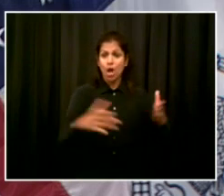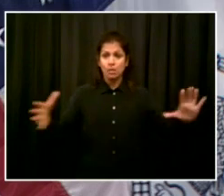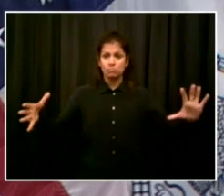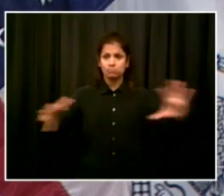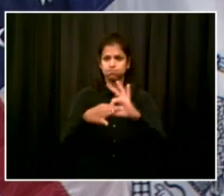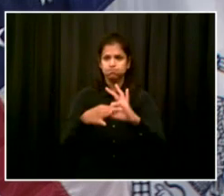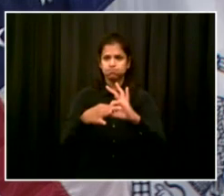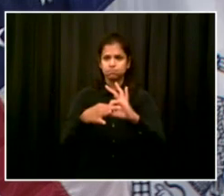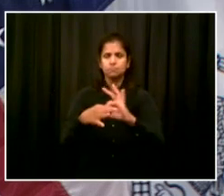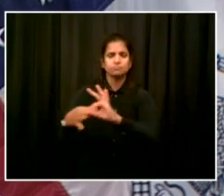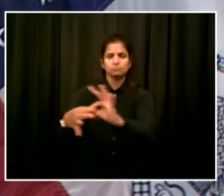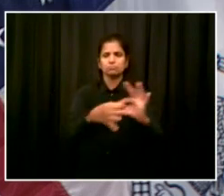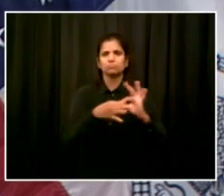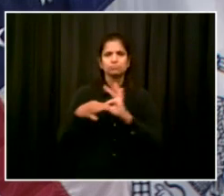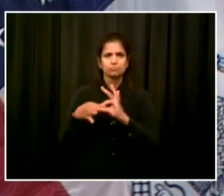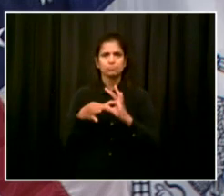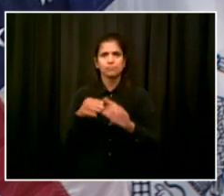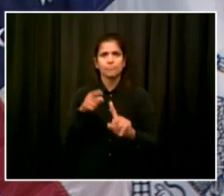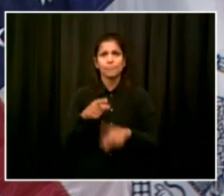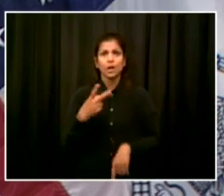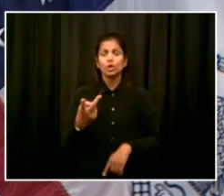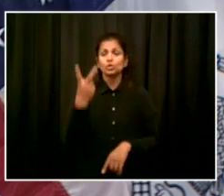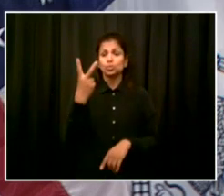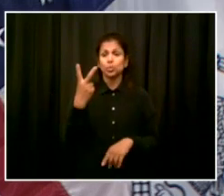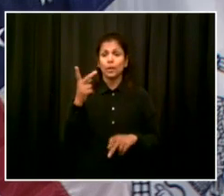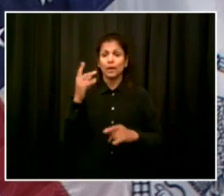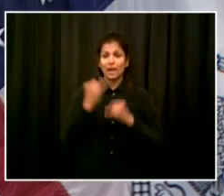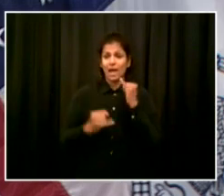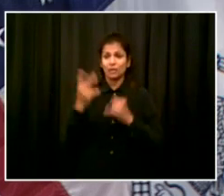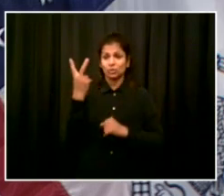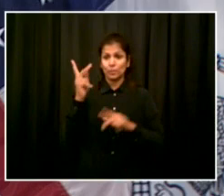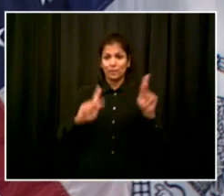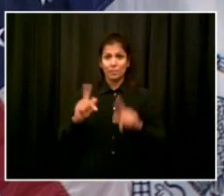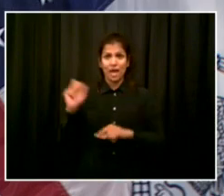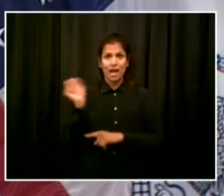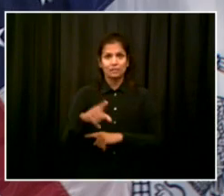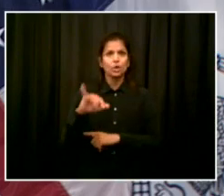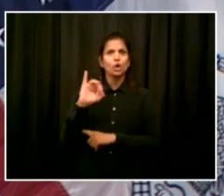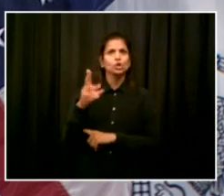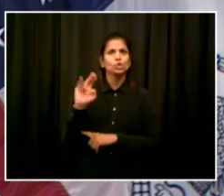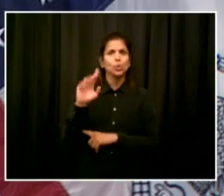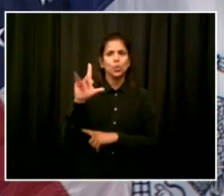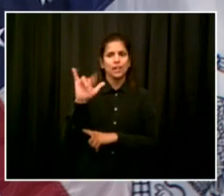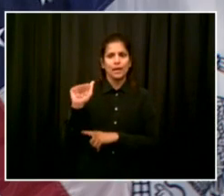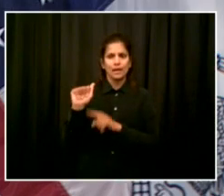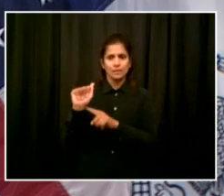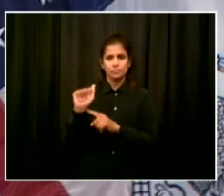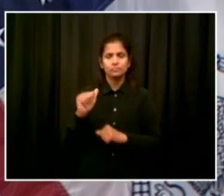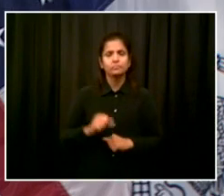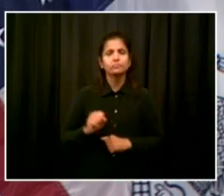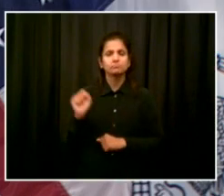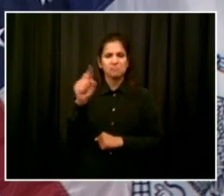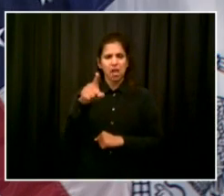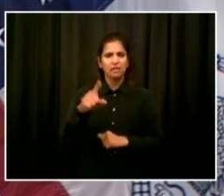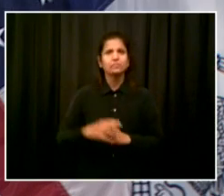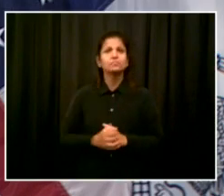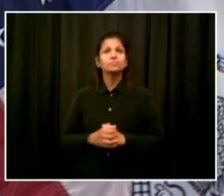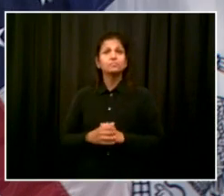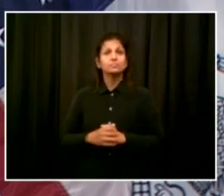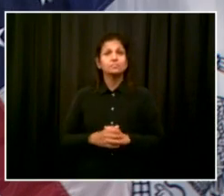Hey, good morning, Mr. Mayor, Mr. Police Commissioner. Mr. Mayor, could I ask a quick kind of public service question before my two